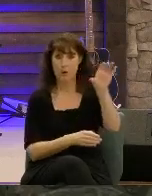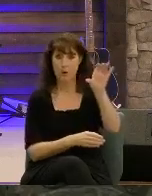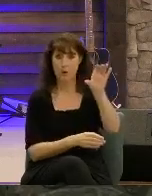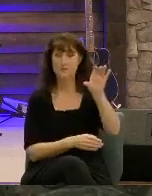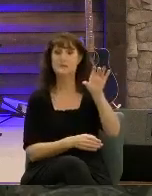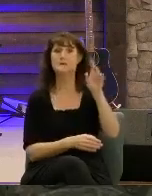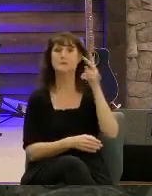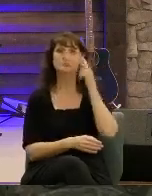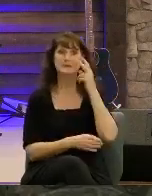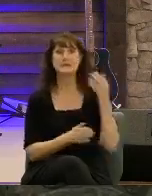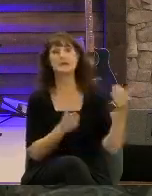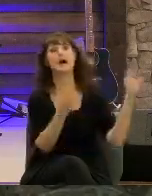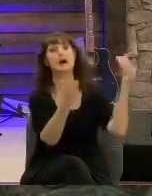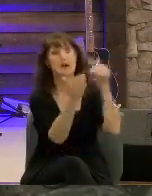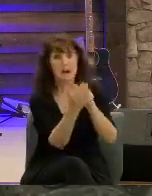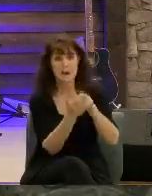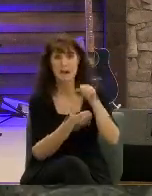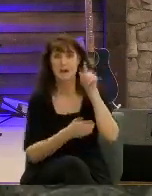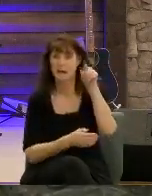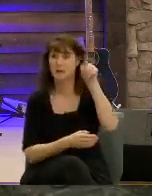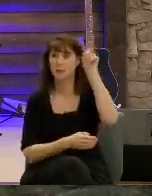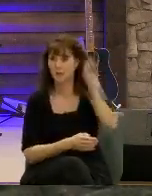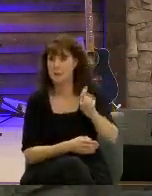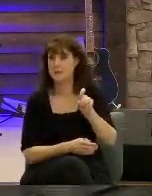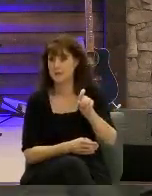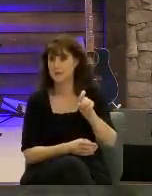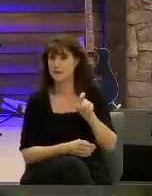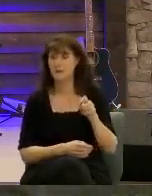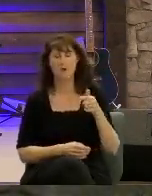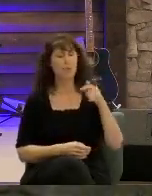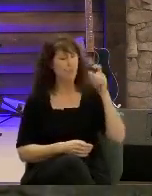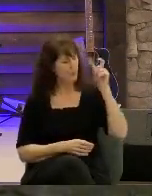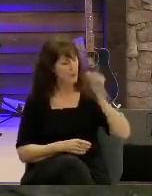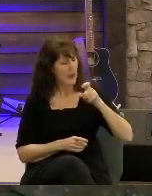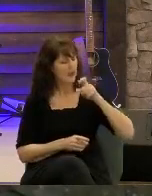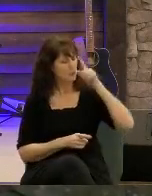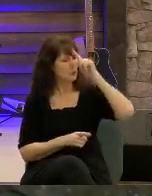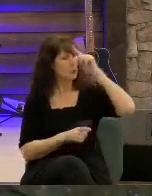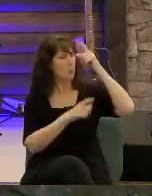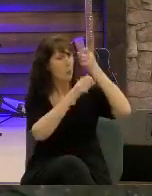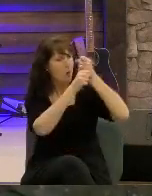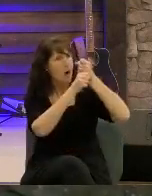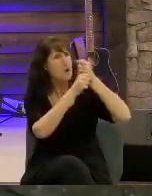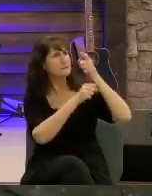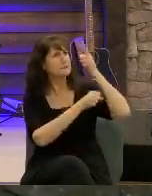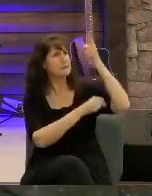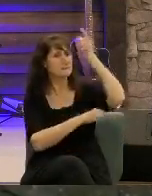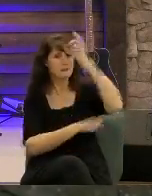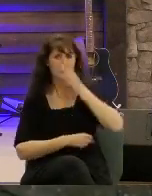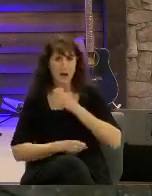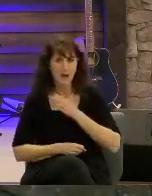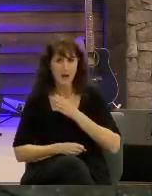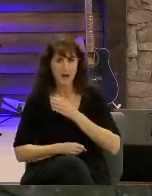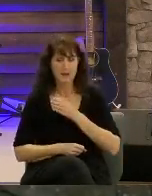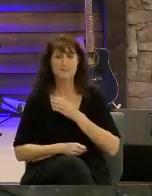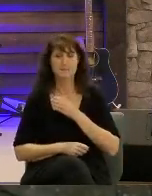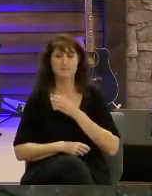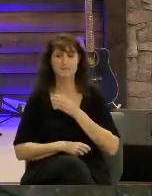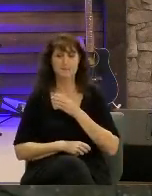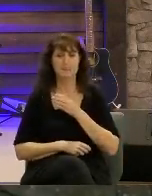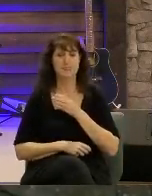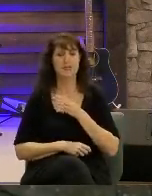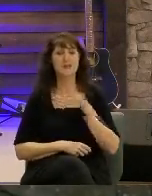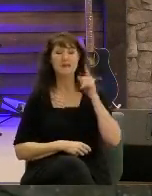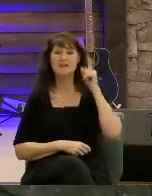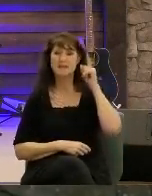we do that, see, we have to trust in this God, right? And not only is our God of our salvation, right?